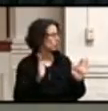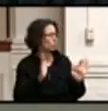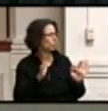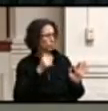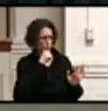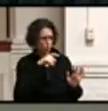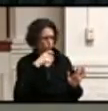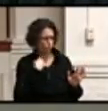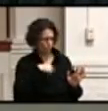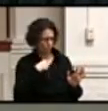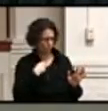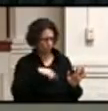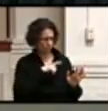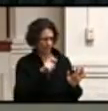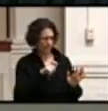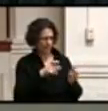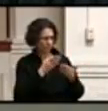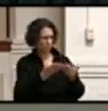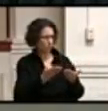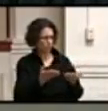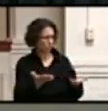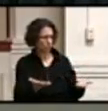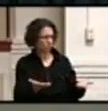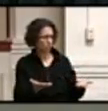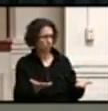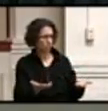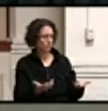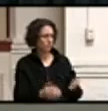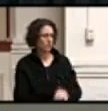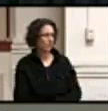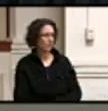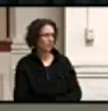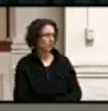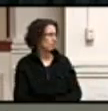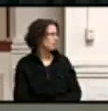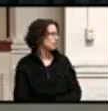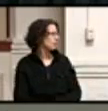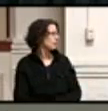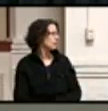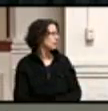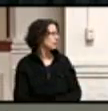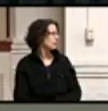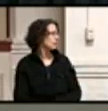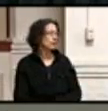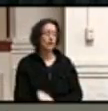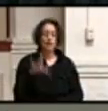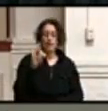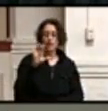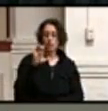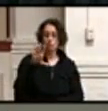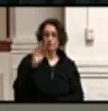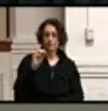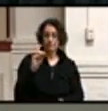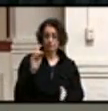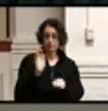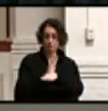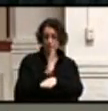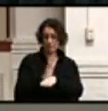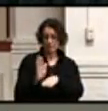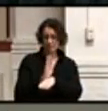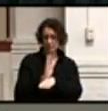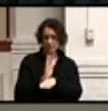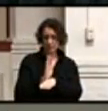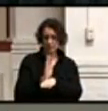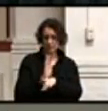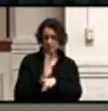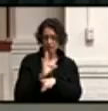we need a motion? Small businesses. All right. Sure. No, there's 850 businesses, and we're only asking